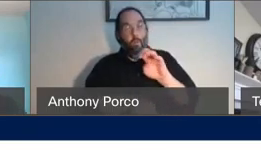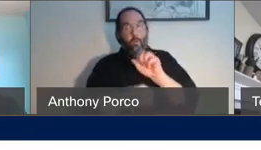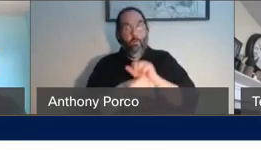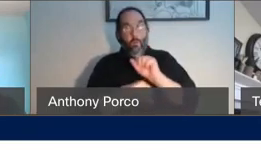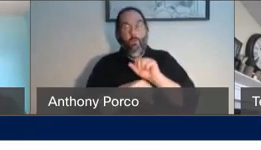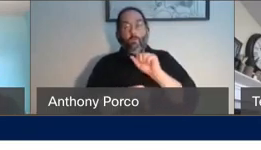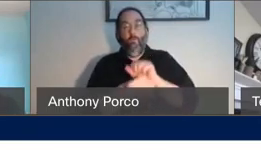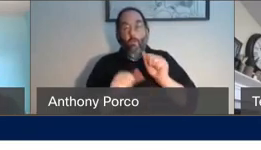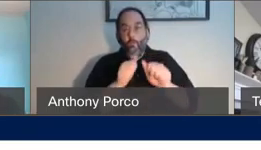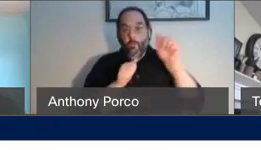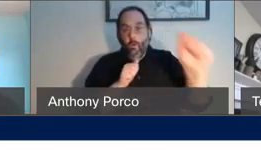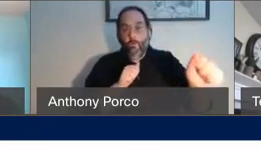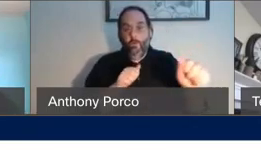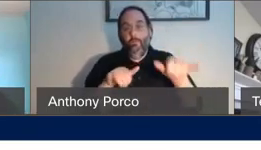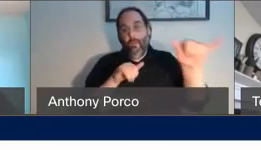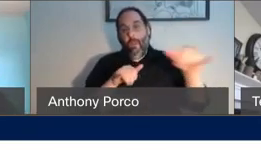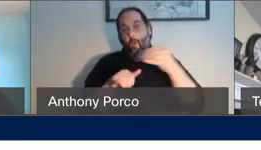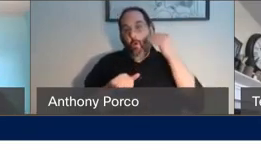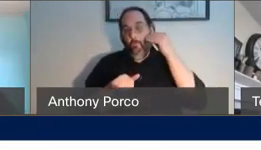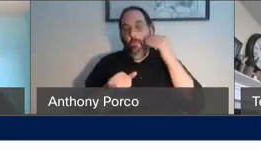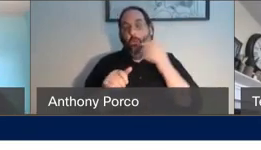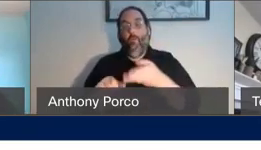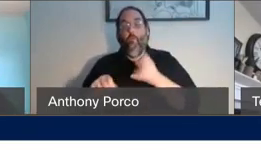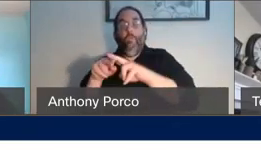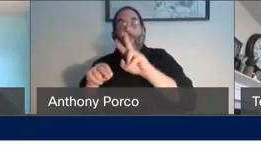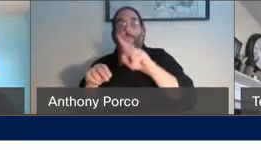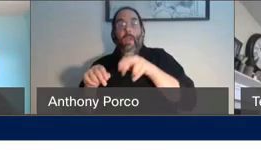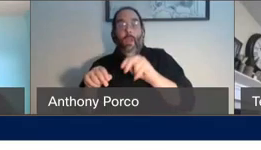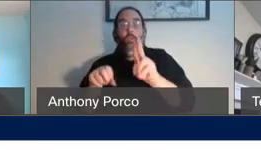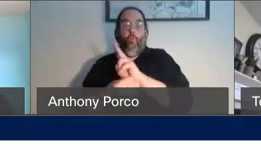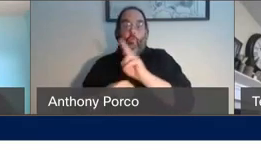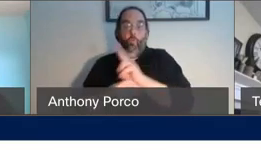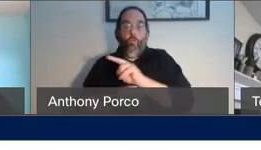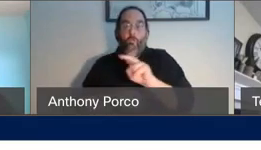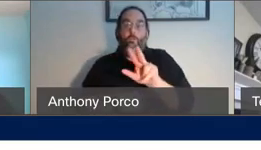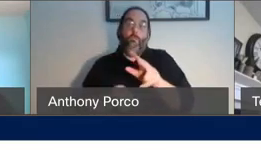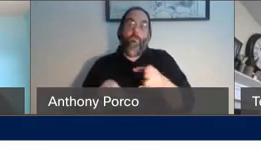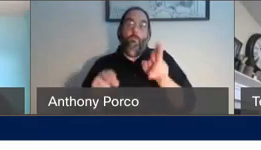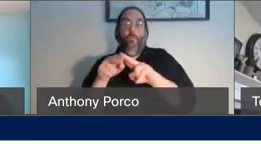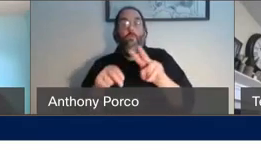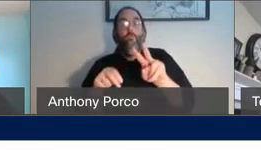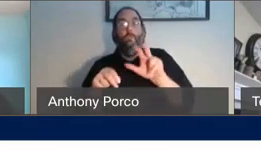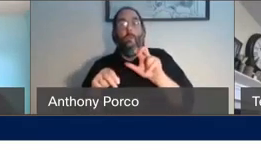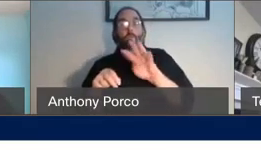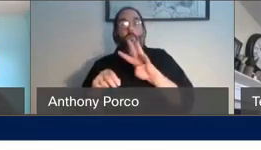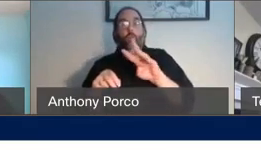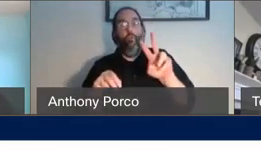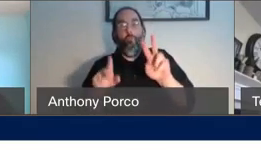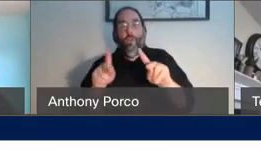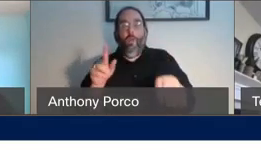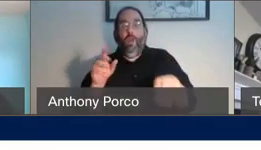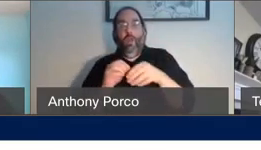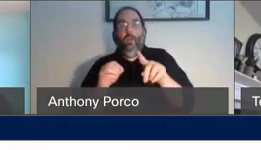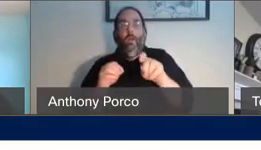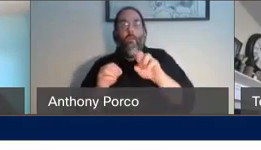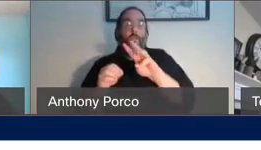remotely, and we increased our VPN usage to 342 people, adding 164